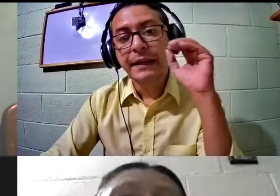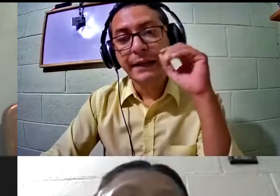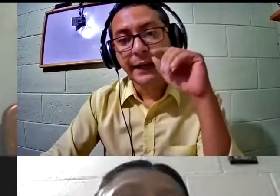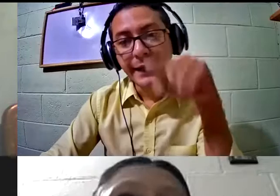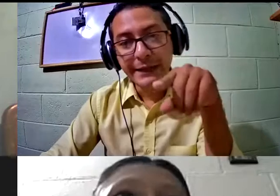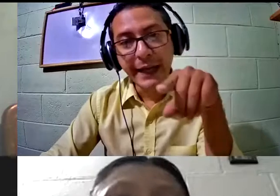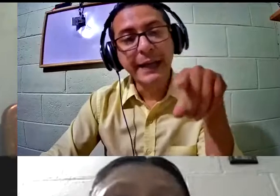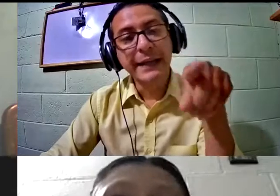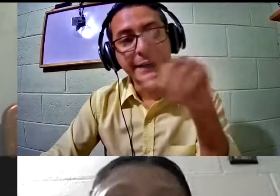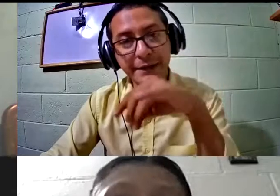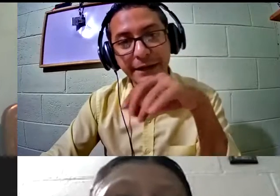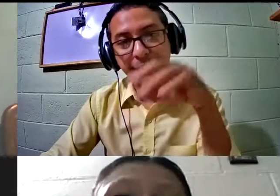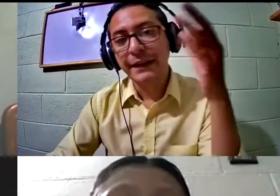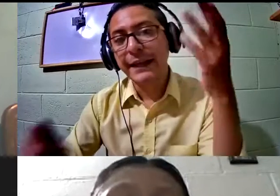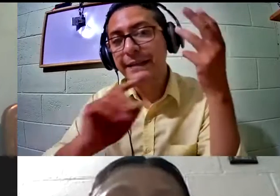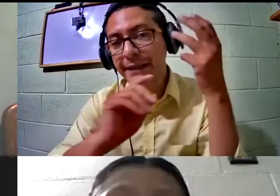Miss.